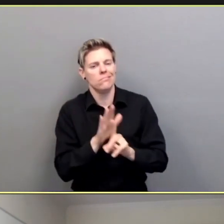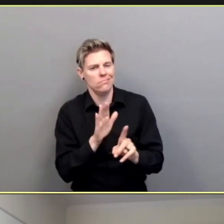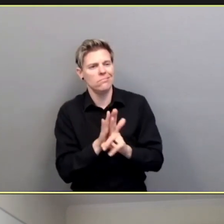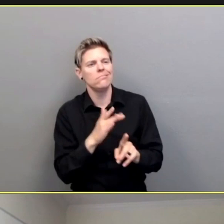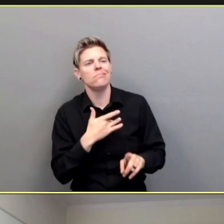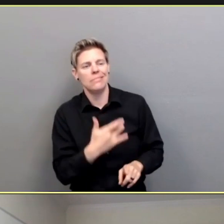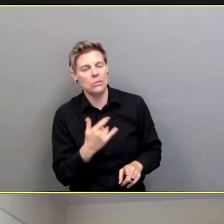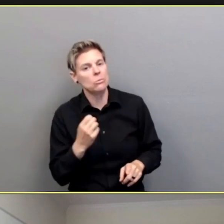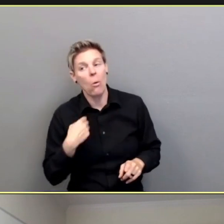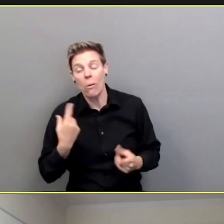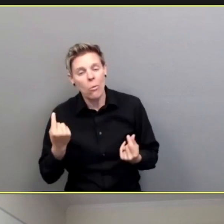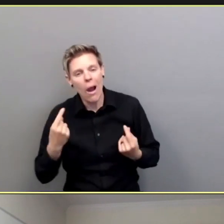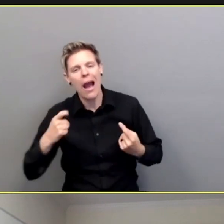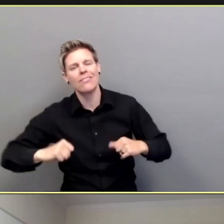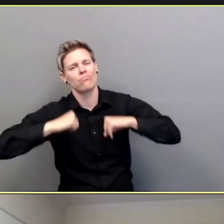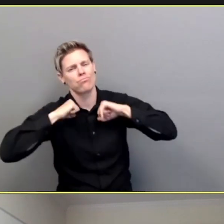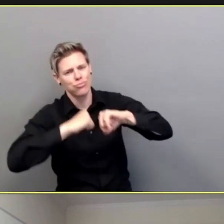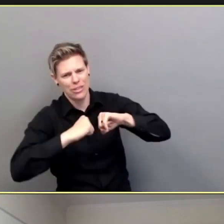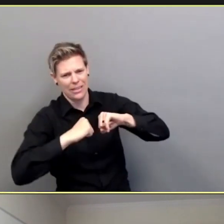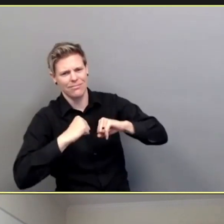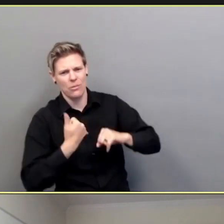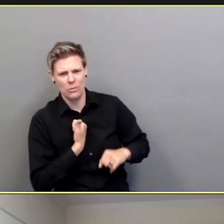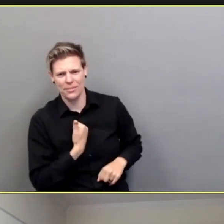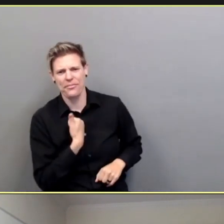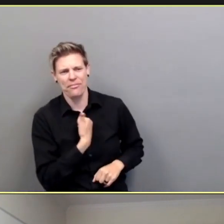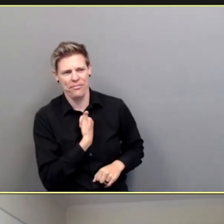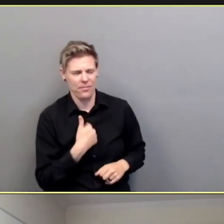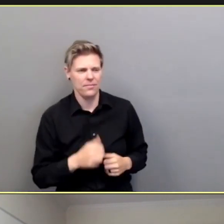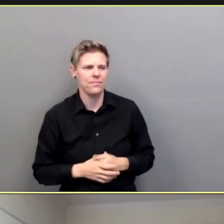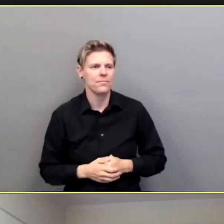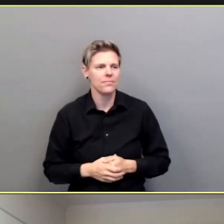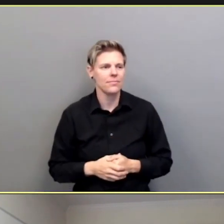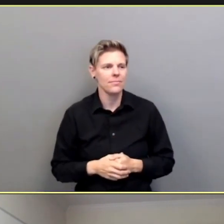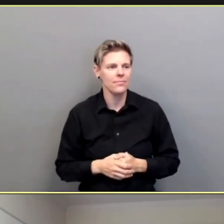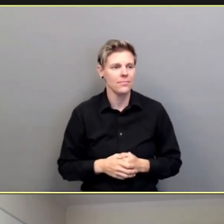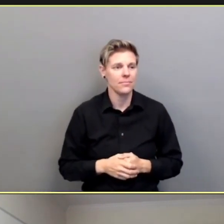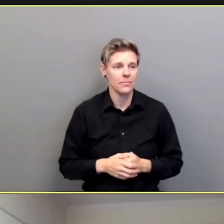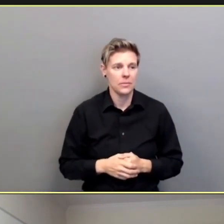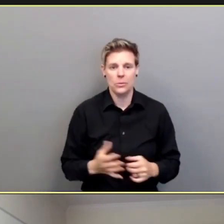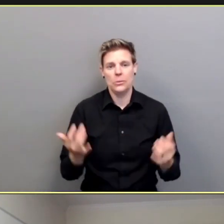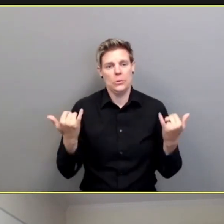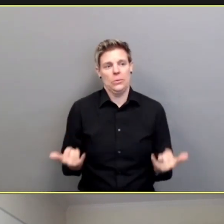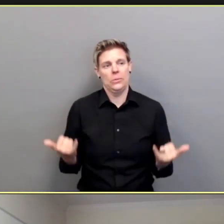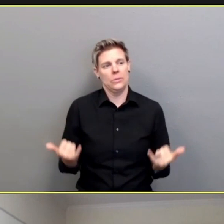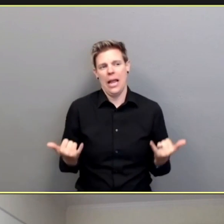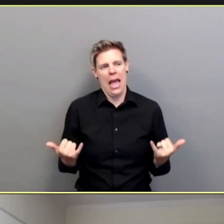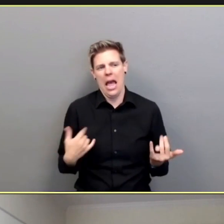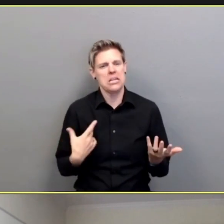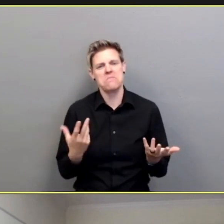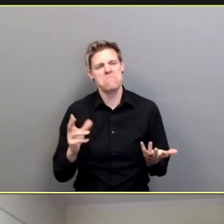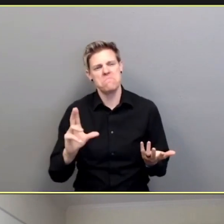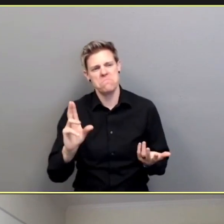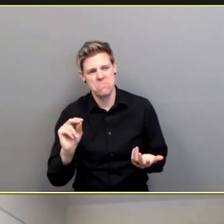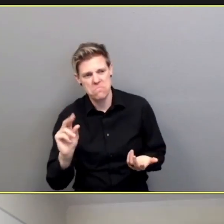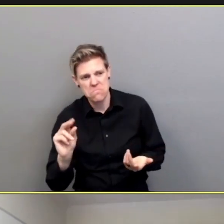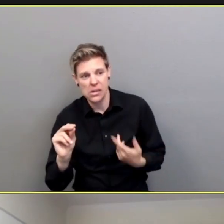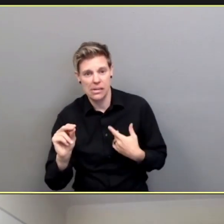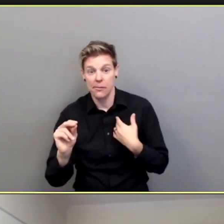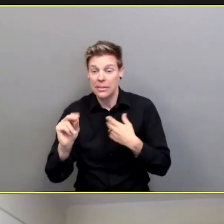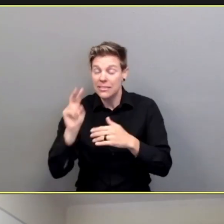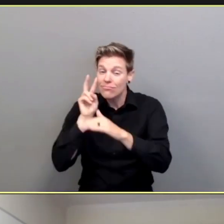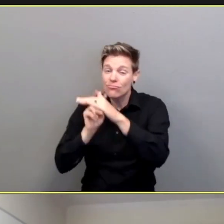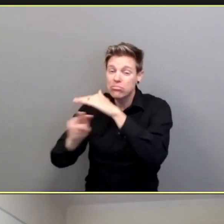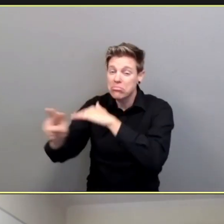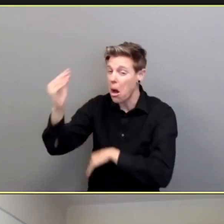But I don't think we're anywhere close to that just yet. And so far, all of the predictions really have